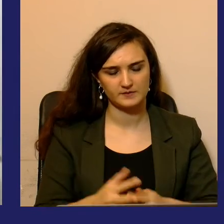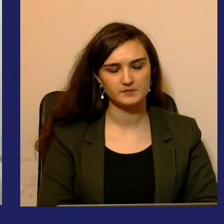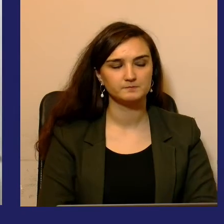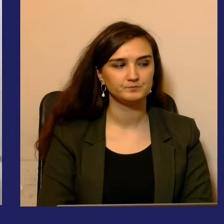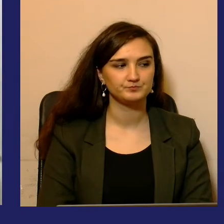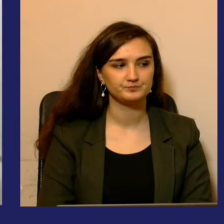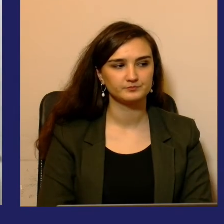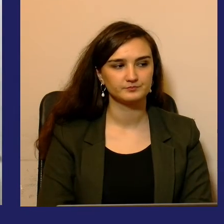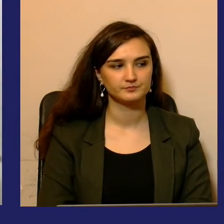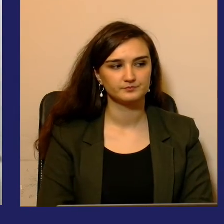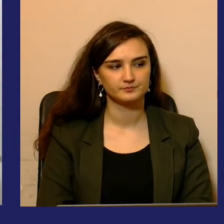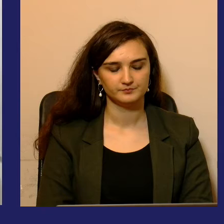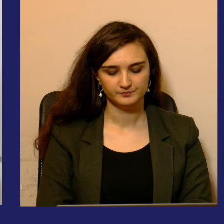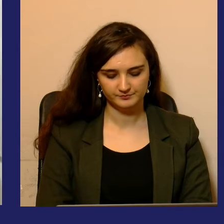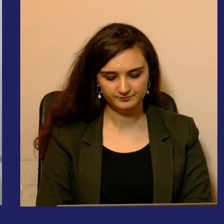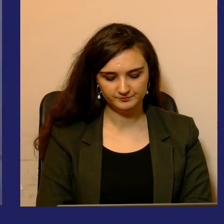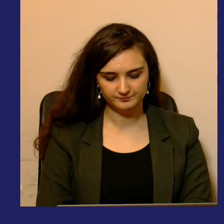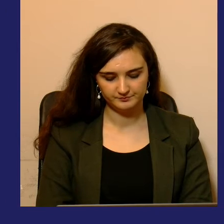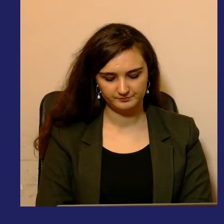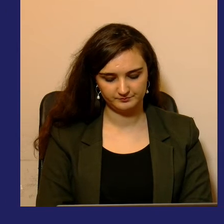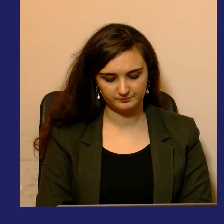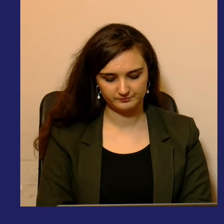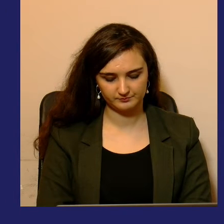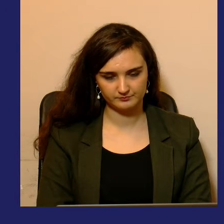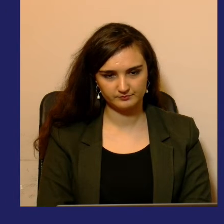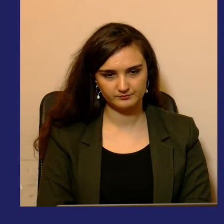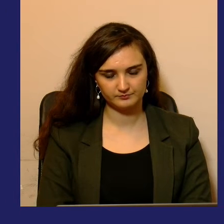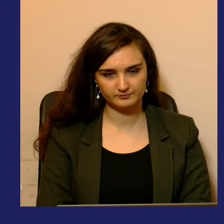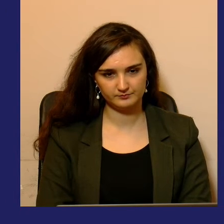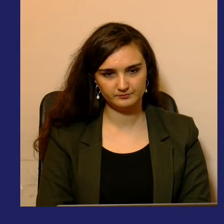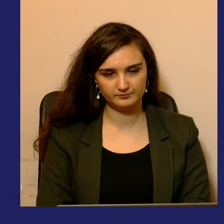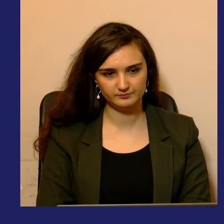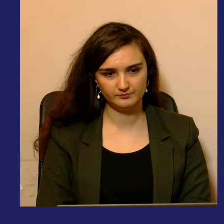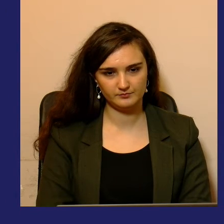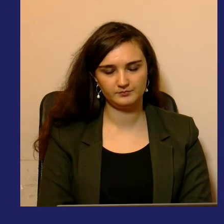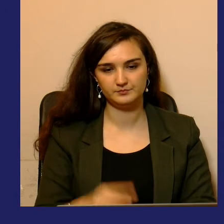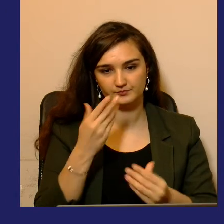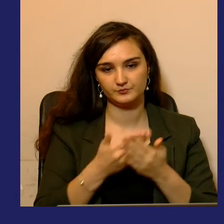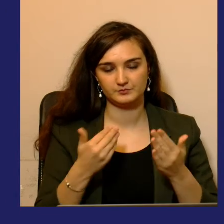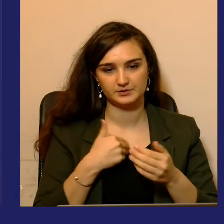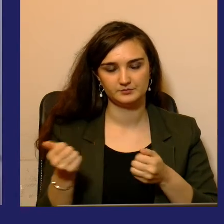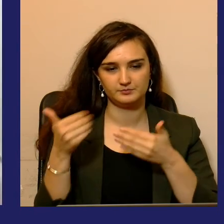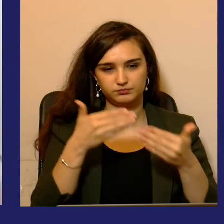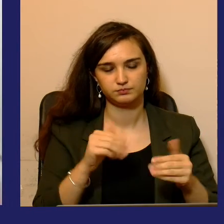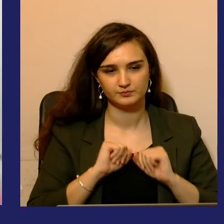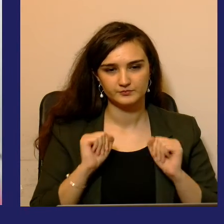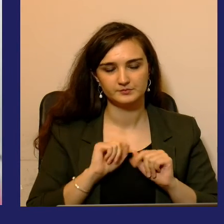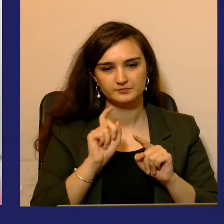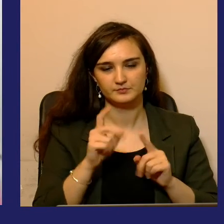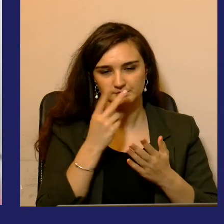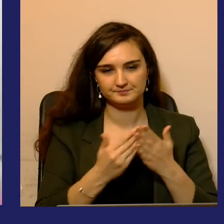corruption. Rather, I'm going to show a slide here. So I'm going to share my screen.